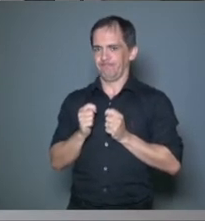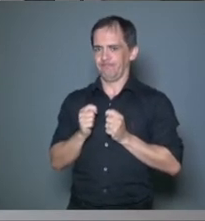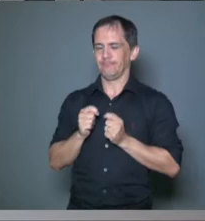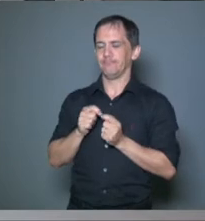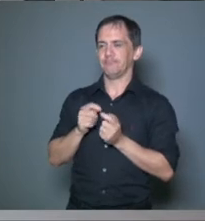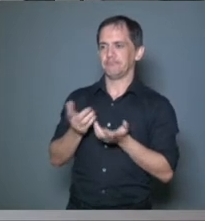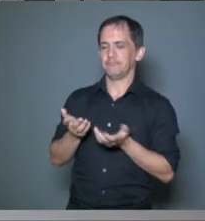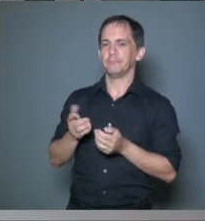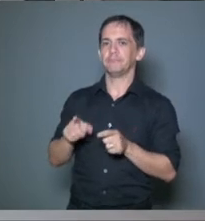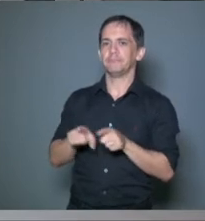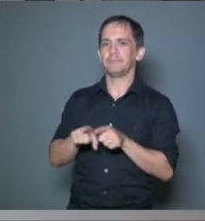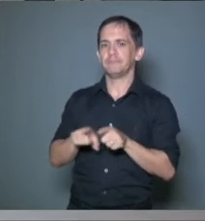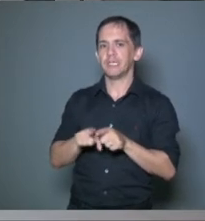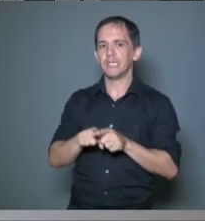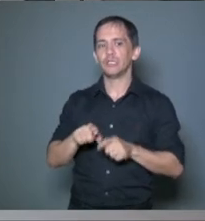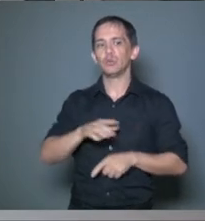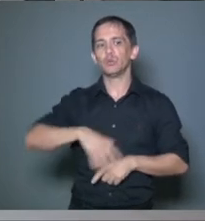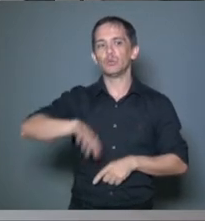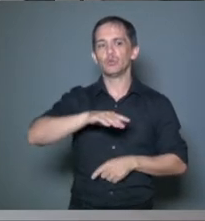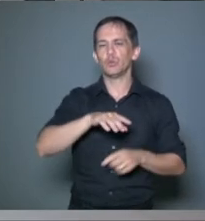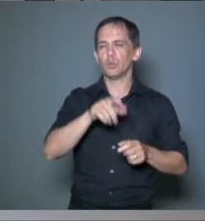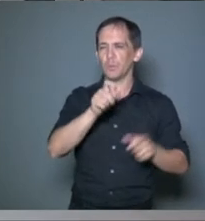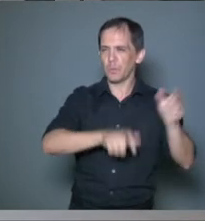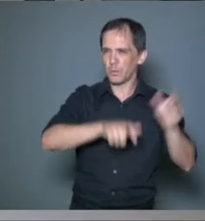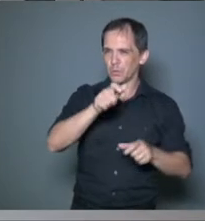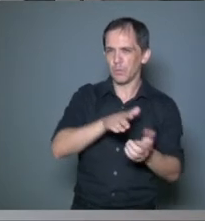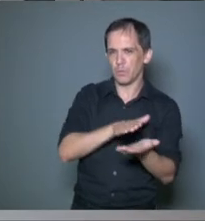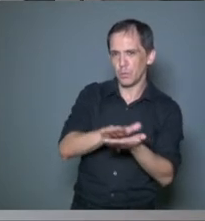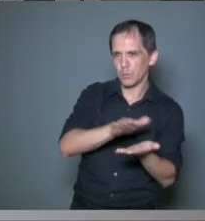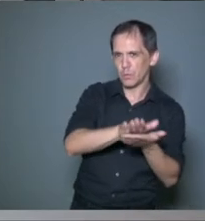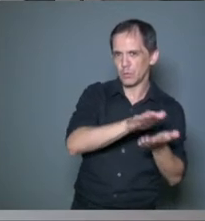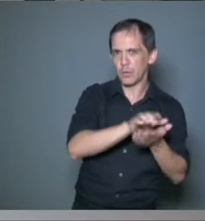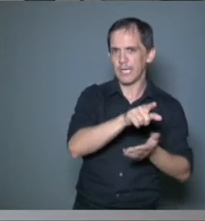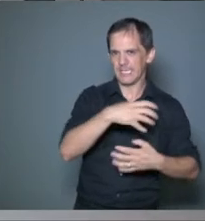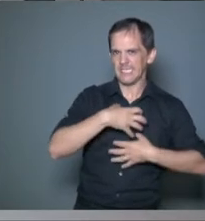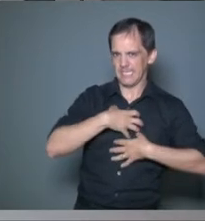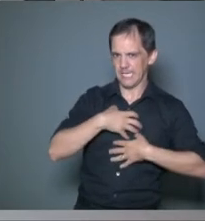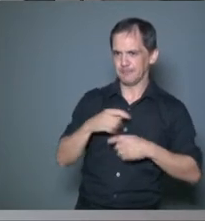is retracting in Brazil and abroad